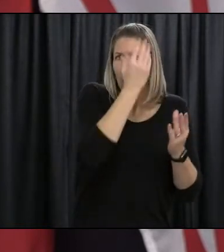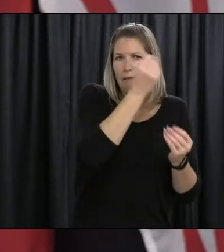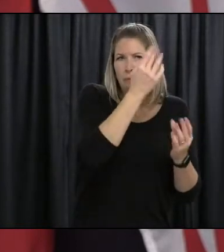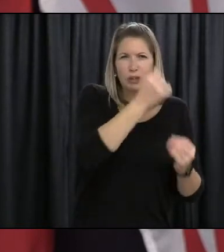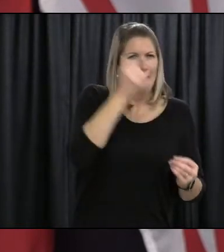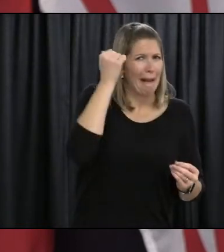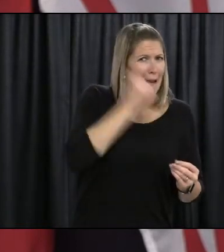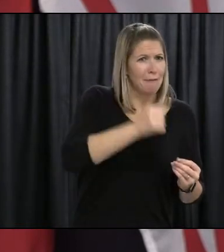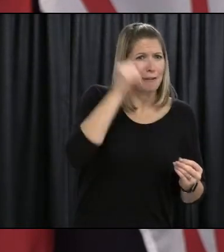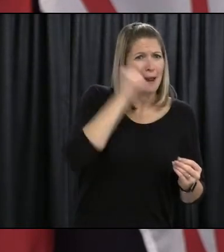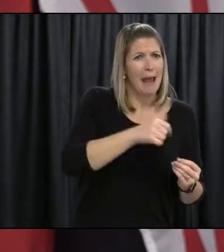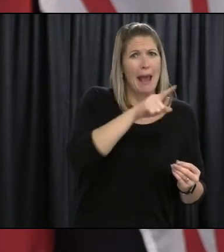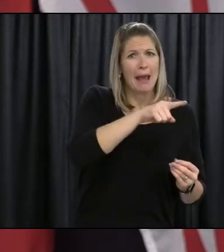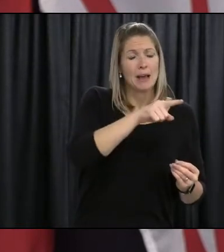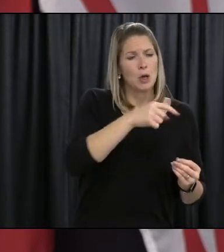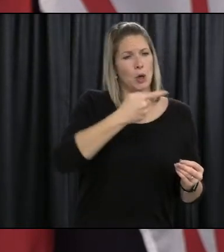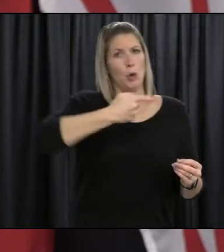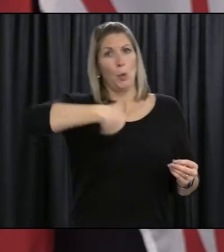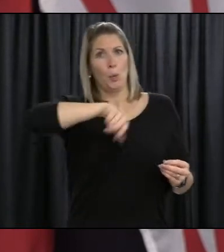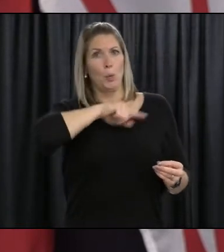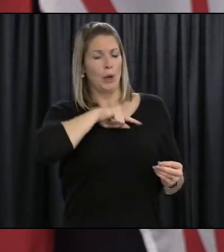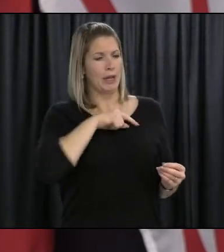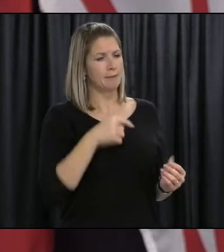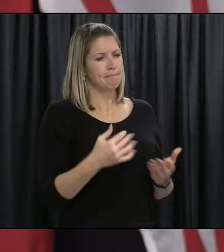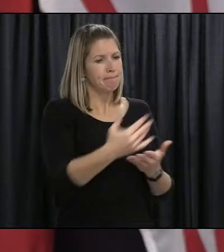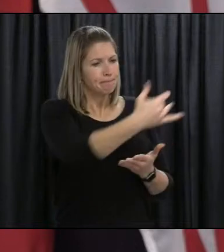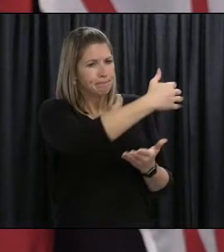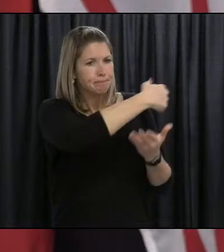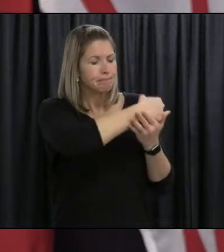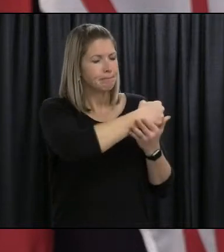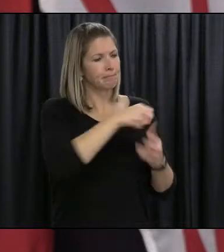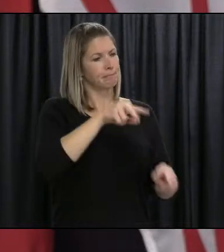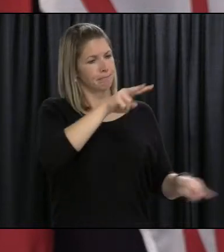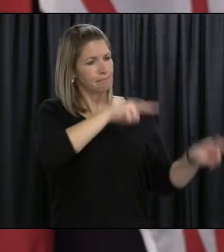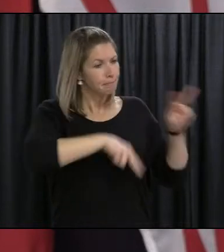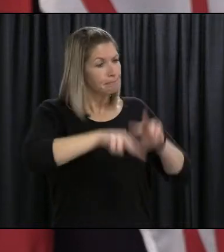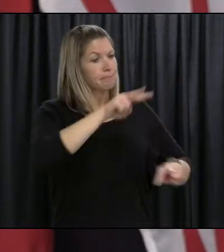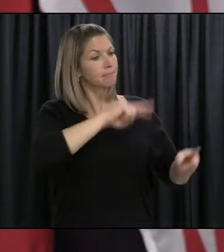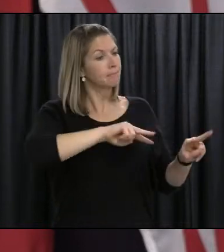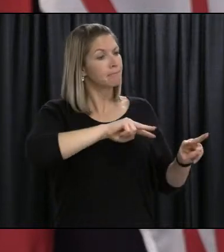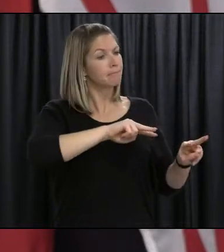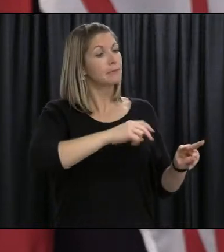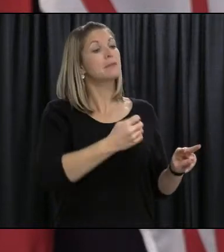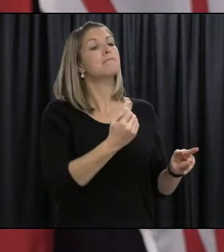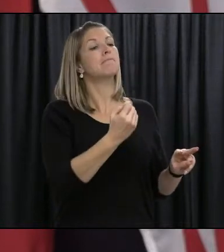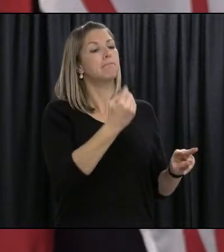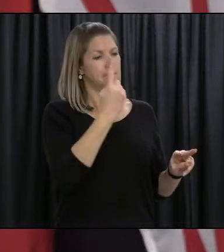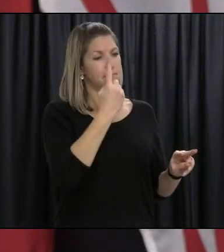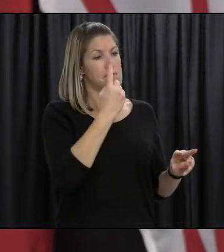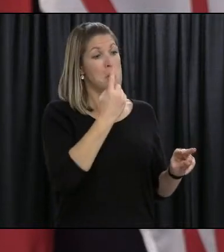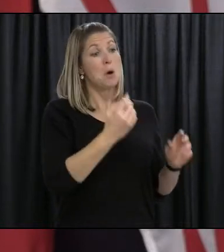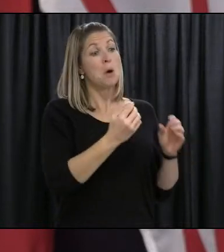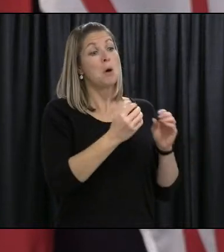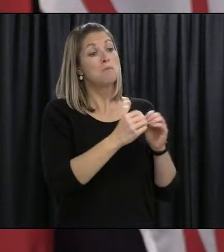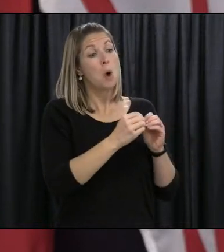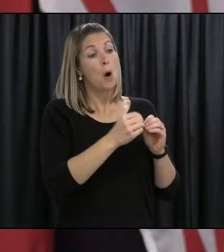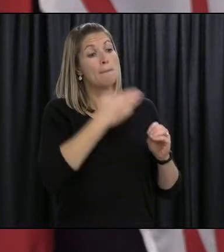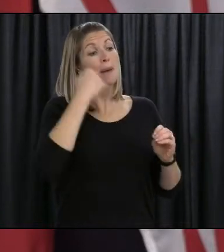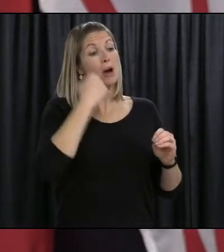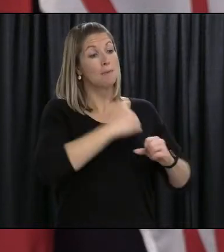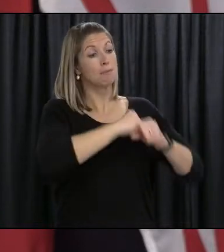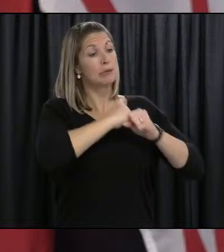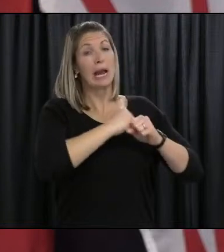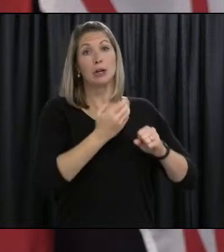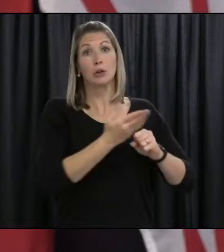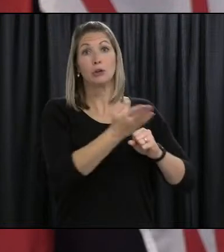to be assessed and graded. And as we get that information and it provides a little bit of extra